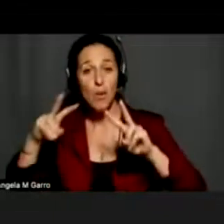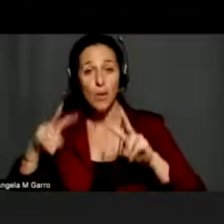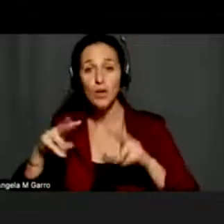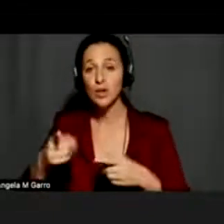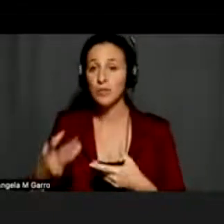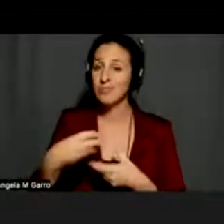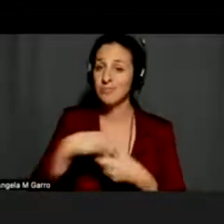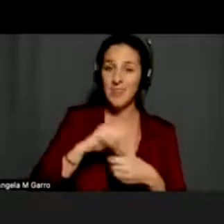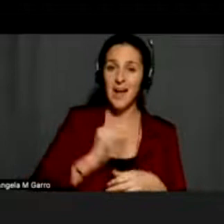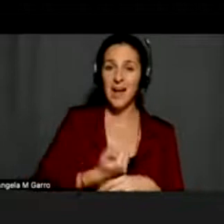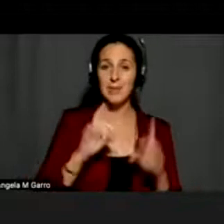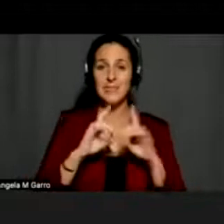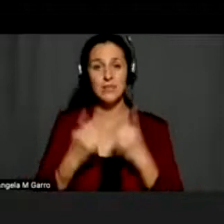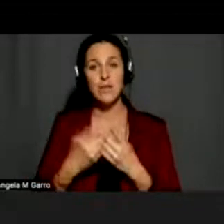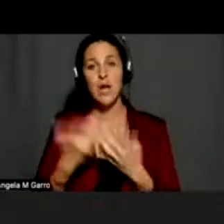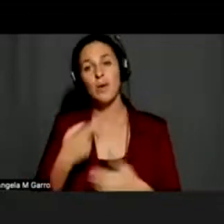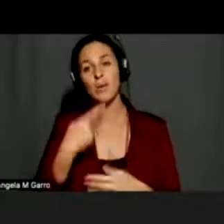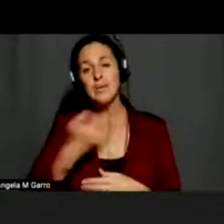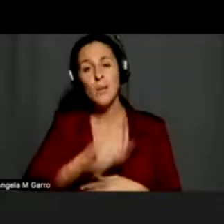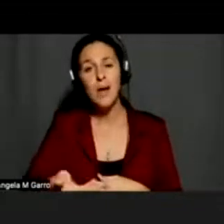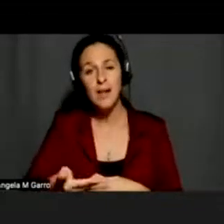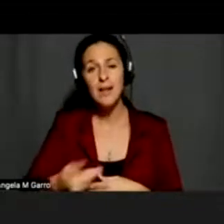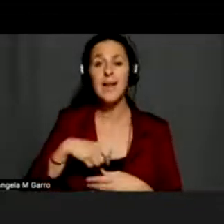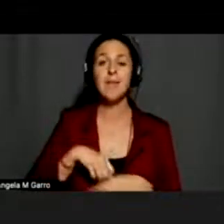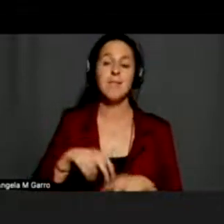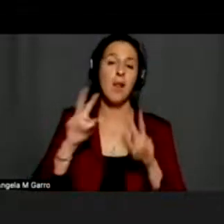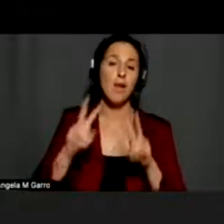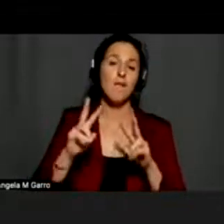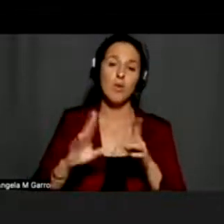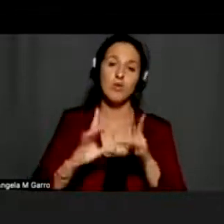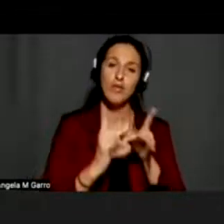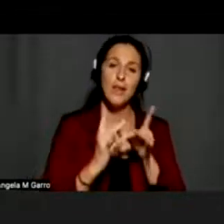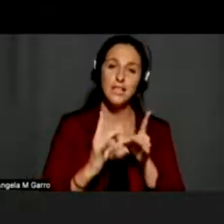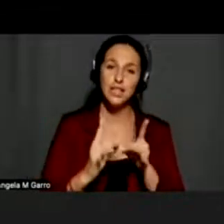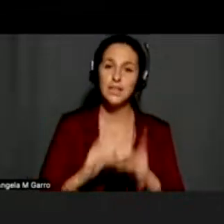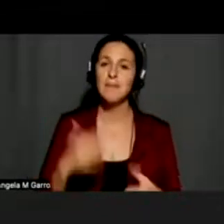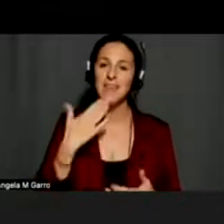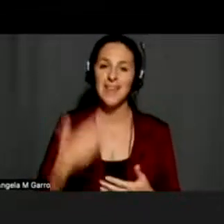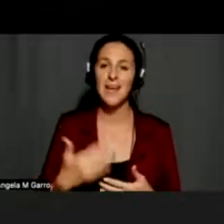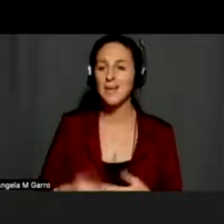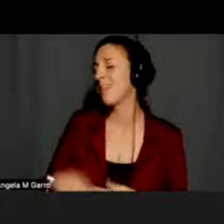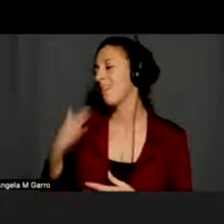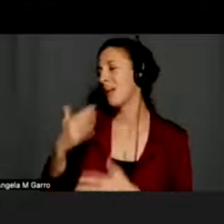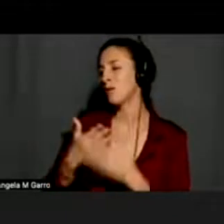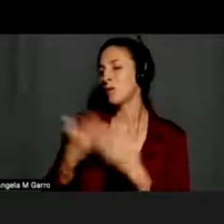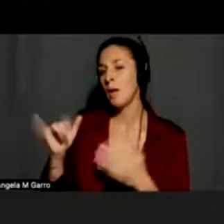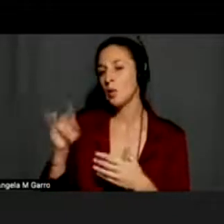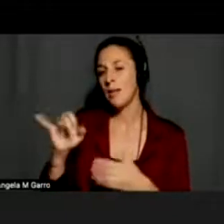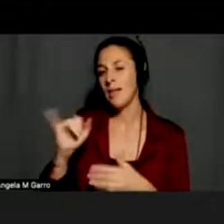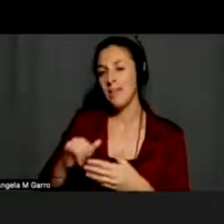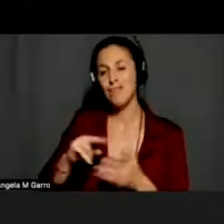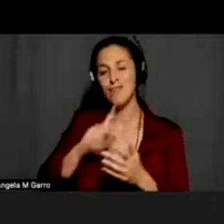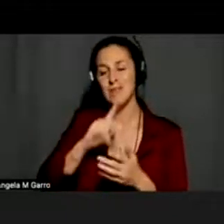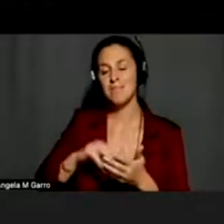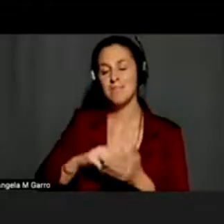our district. So just wanted to say welcome, and I'm looking forward to the relationship. Thank you. Thank you so much, Julie. That means a lot to me. Thank